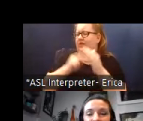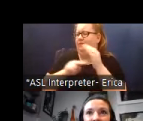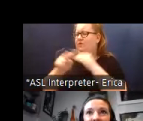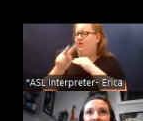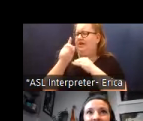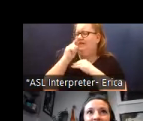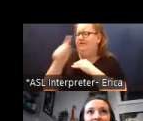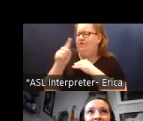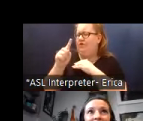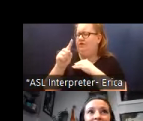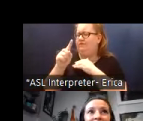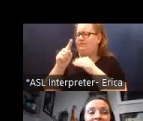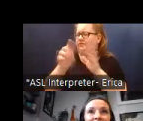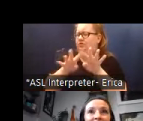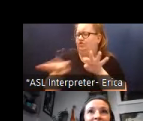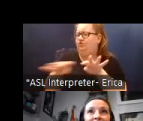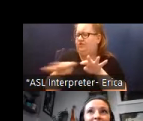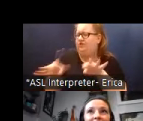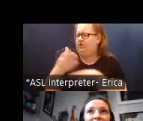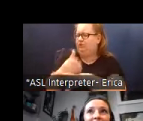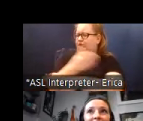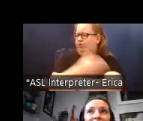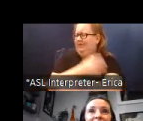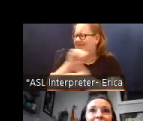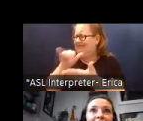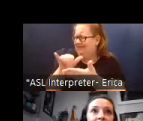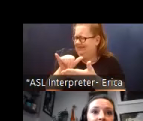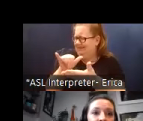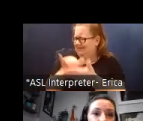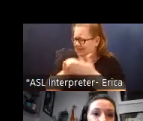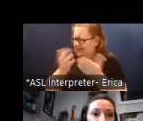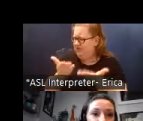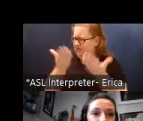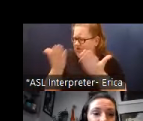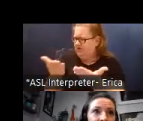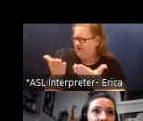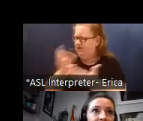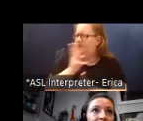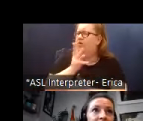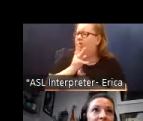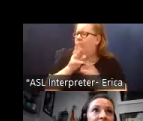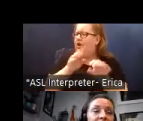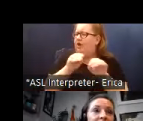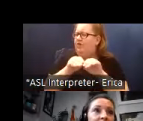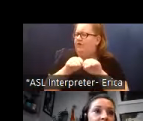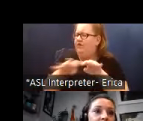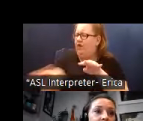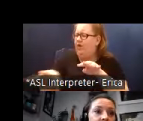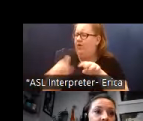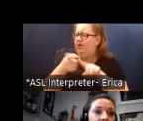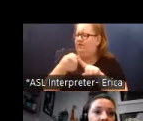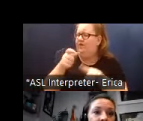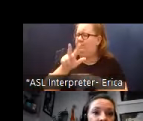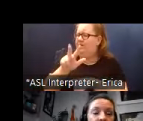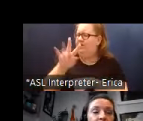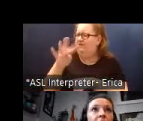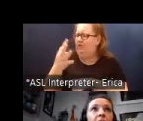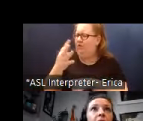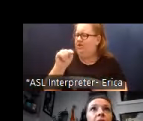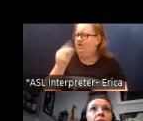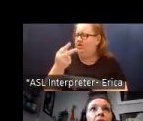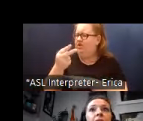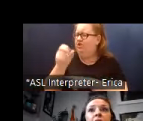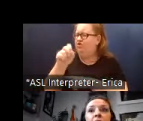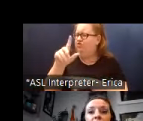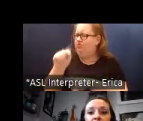drainage improvements. Is that suggesting that the water flow from the 34th Street light rail area would